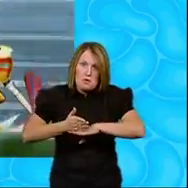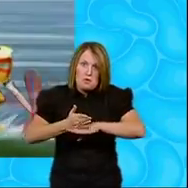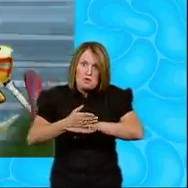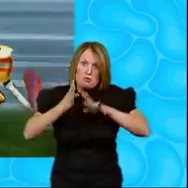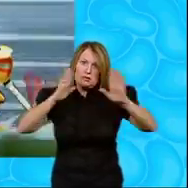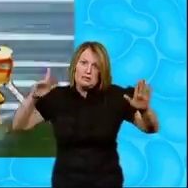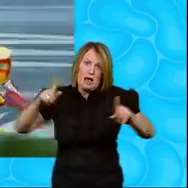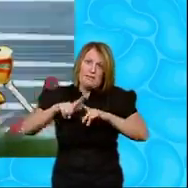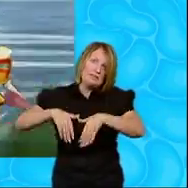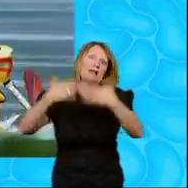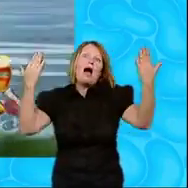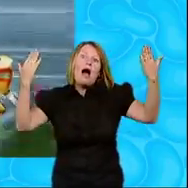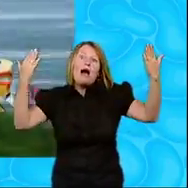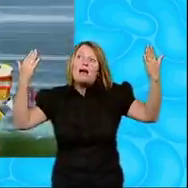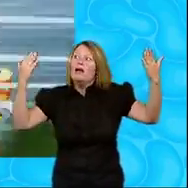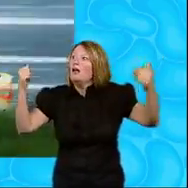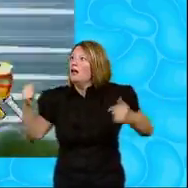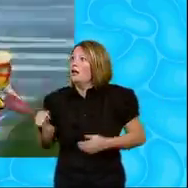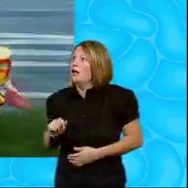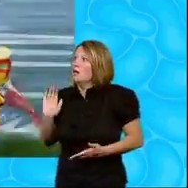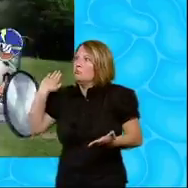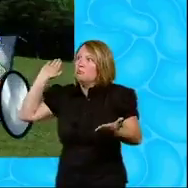incredible powers to save the day.